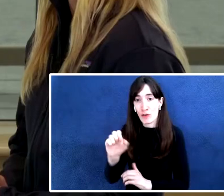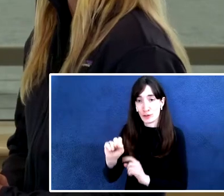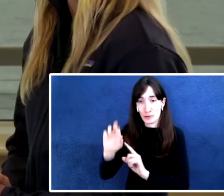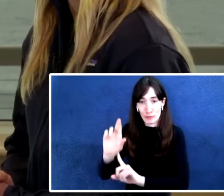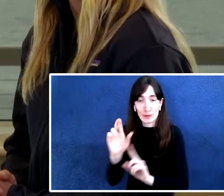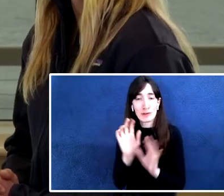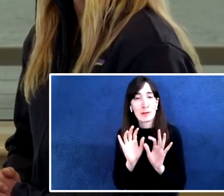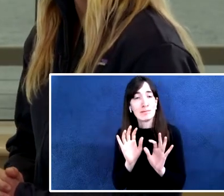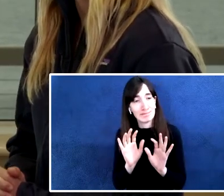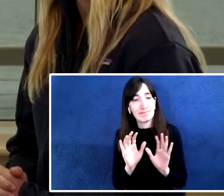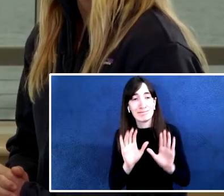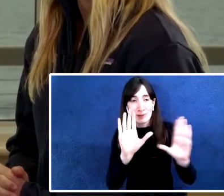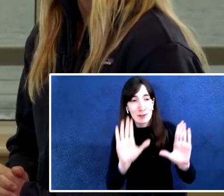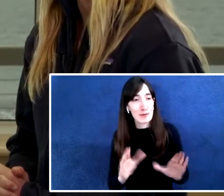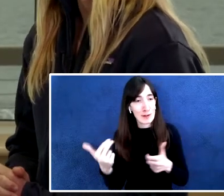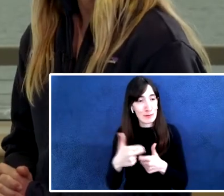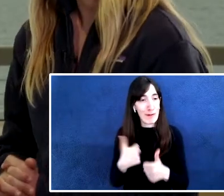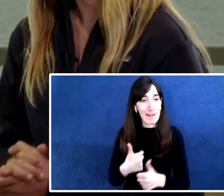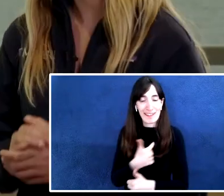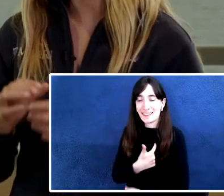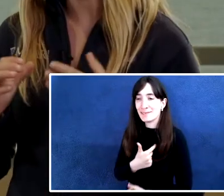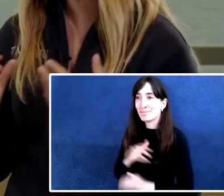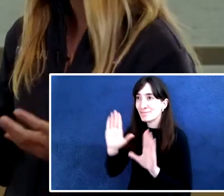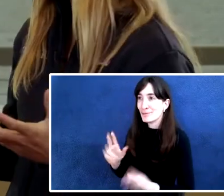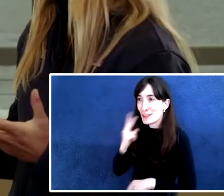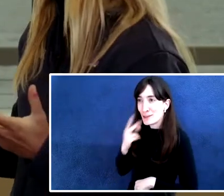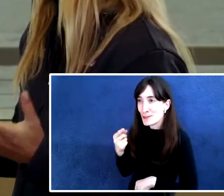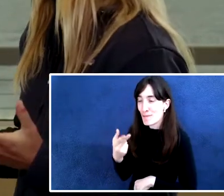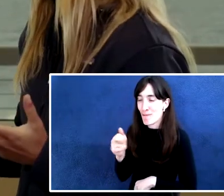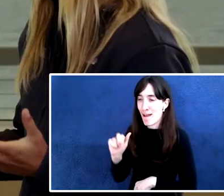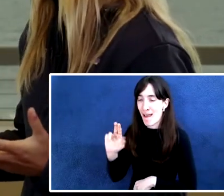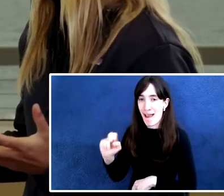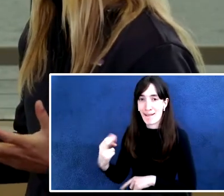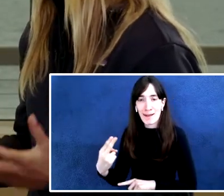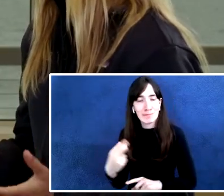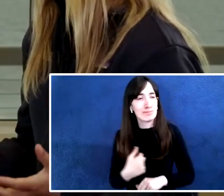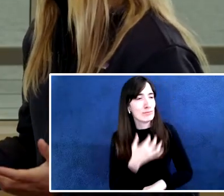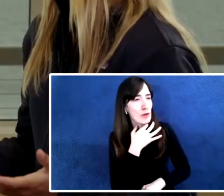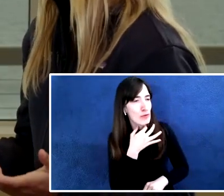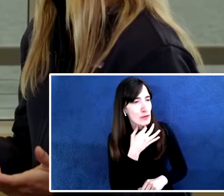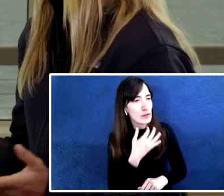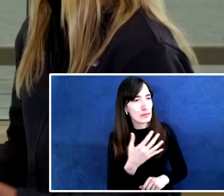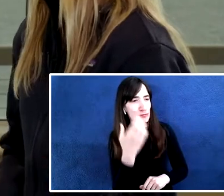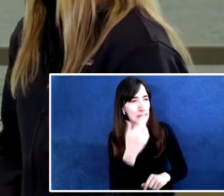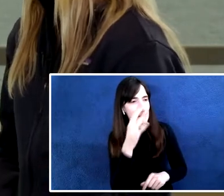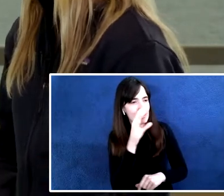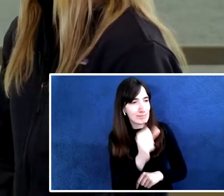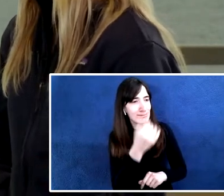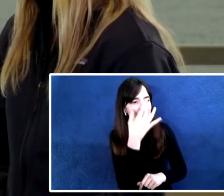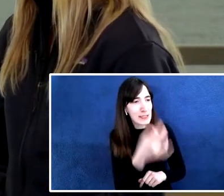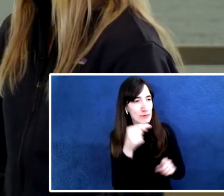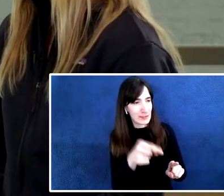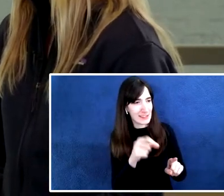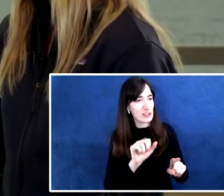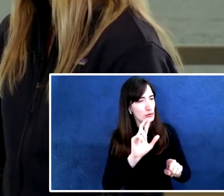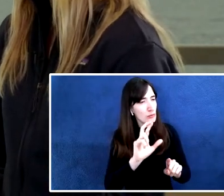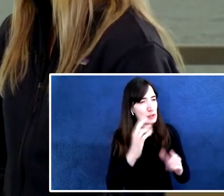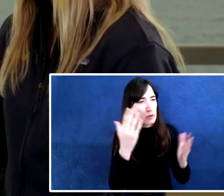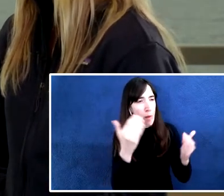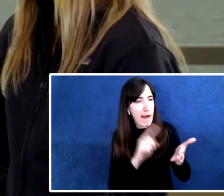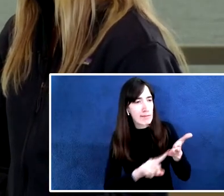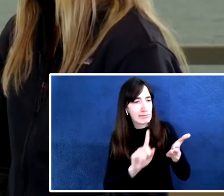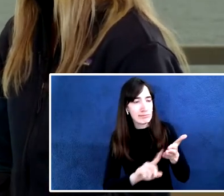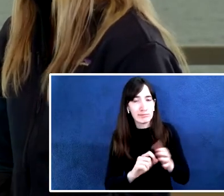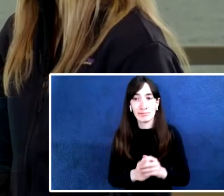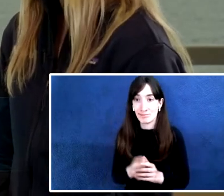you here with us, Andrew. Great to see you, Hannah. So what made you first curious about Sur Ridge? Well, I have a map